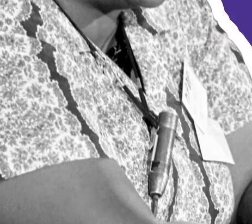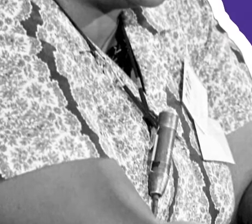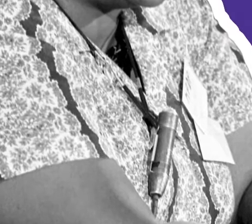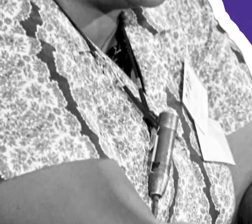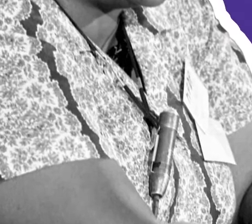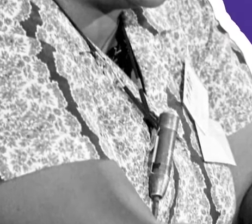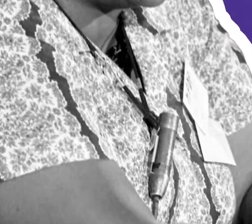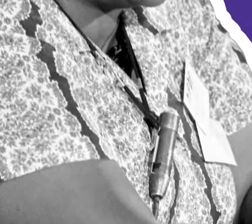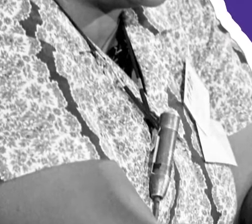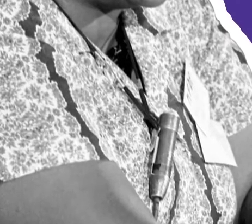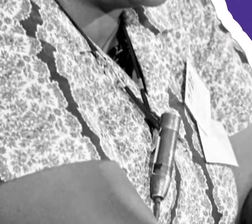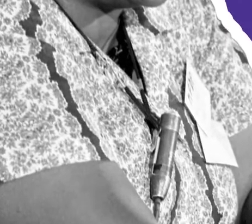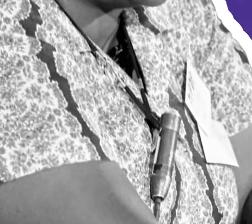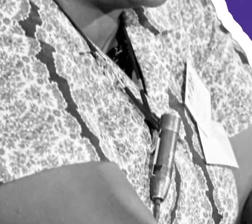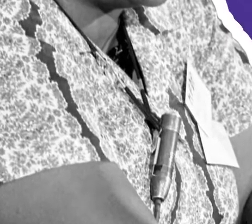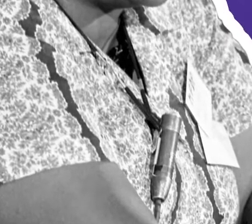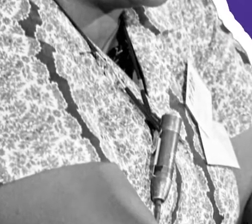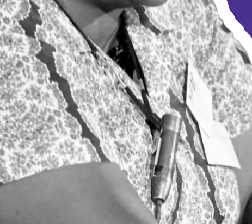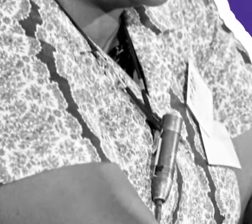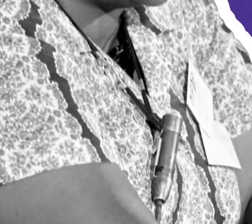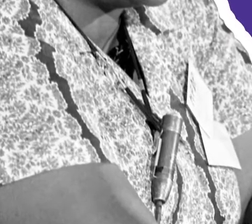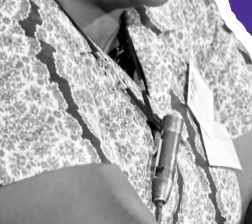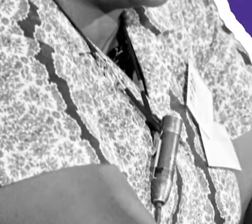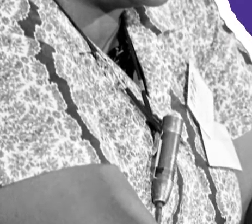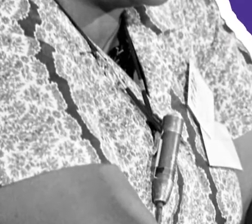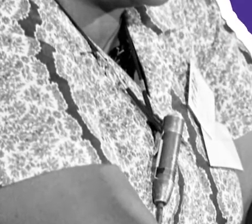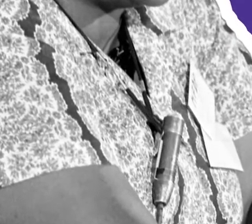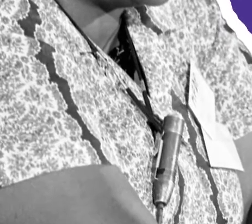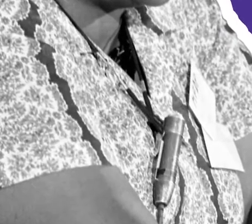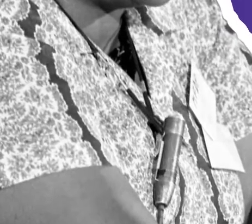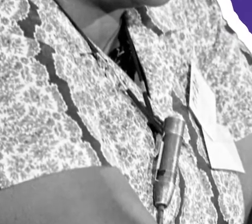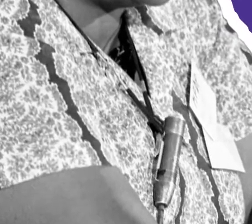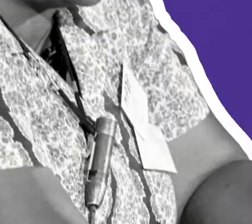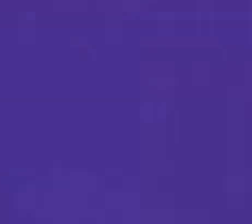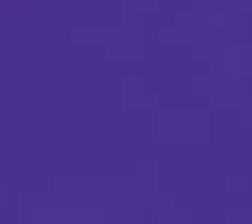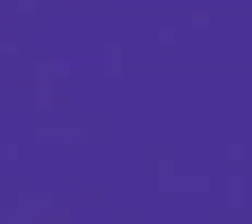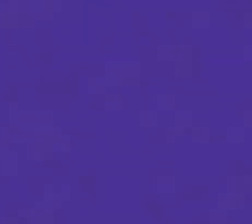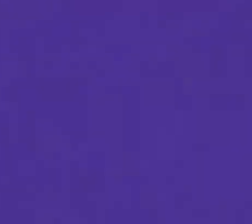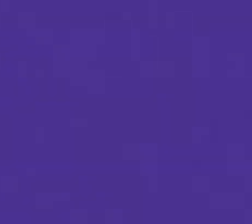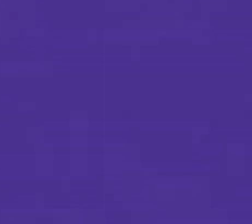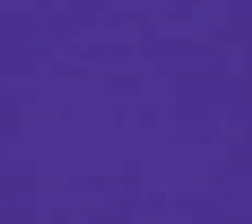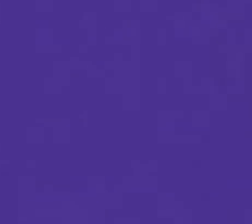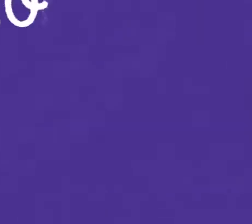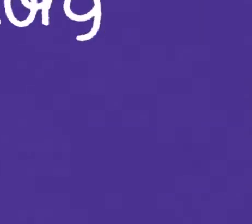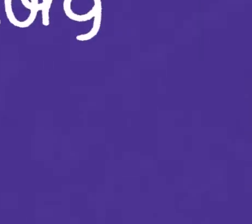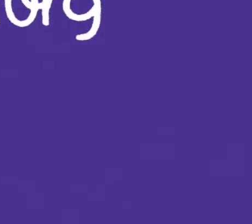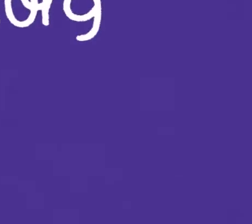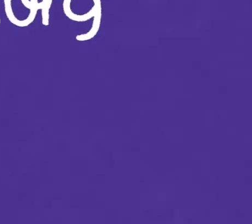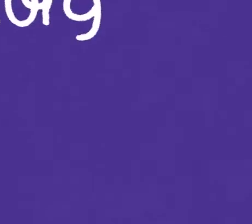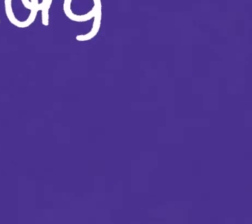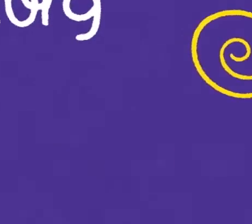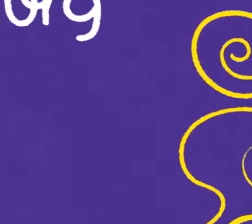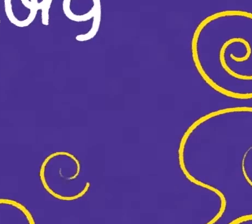word seriously. Nobody is free until everybody is free. Learn more about the Black queer feminist lens and